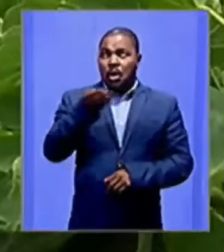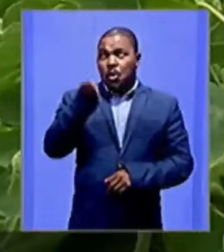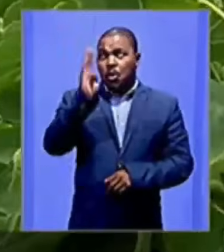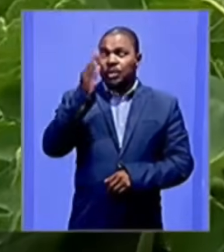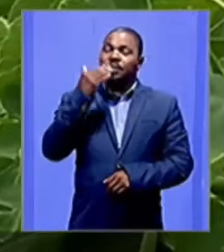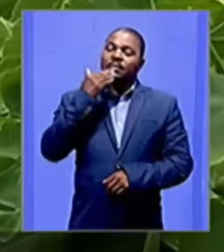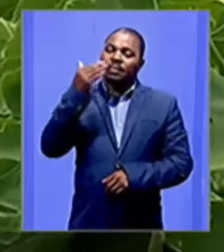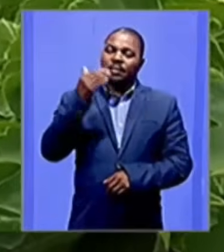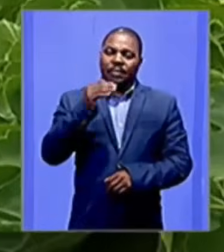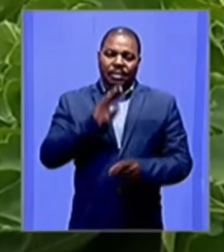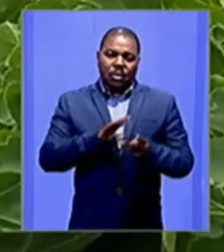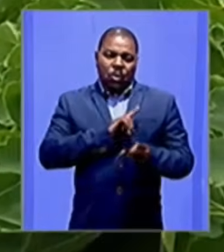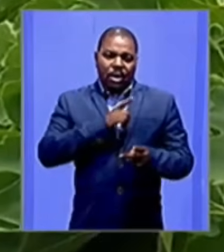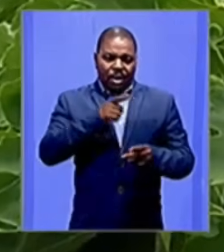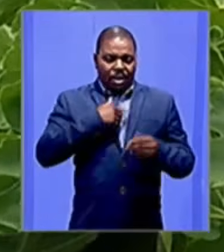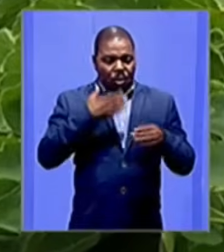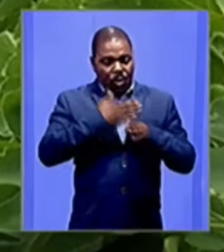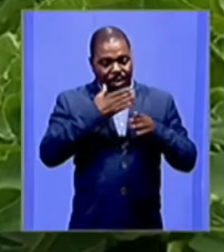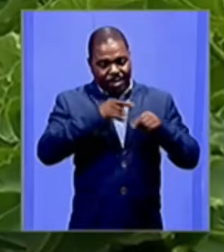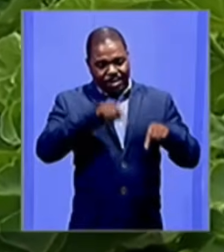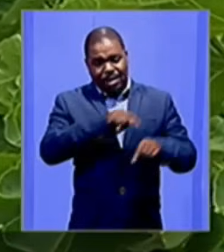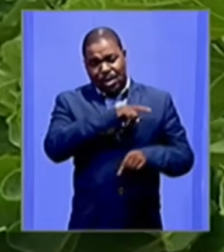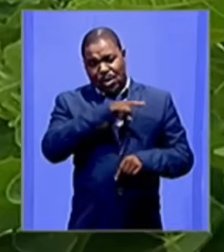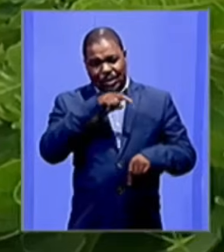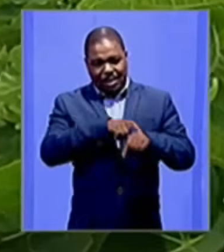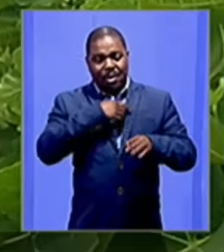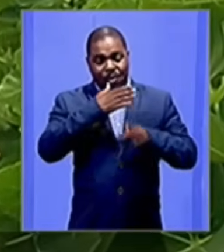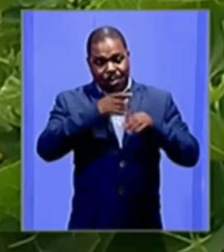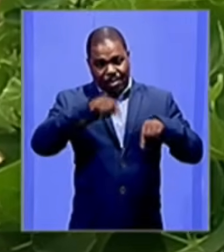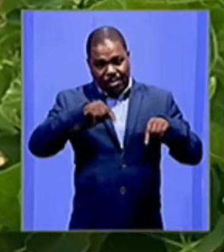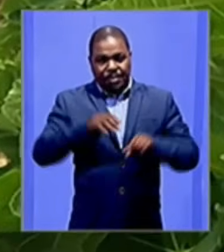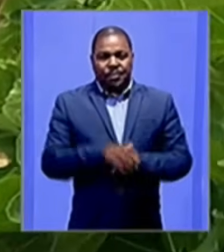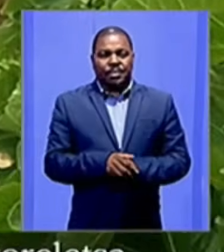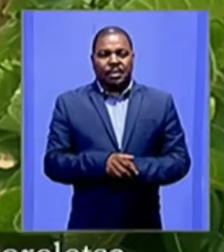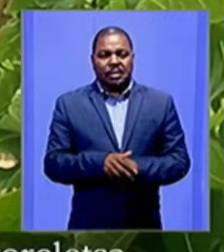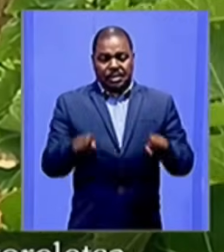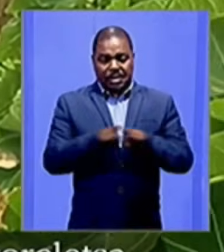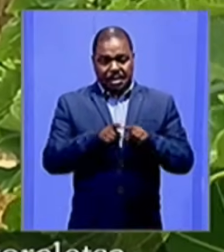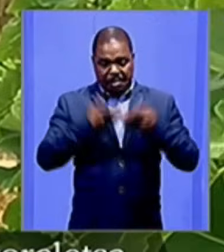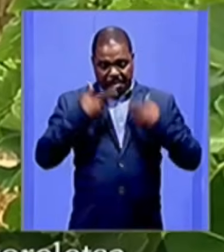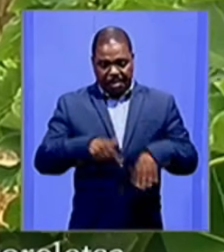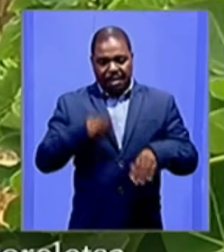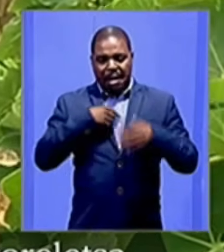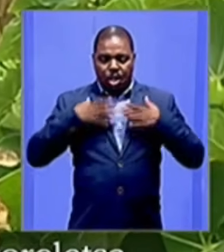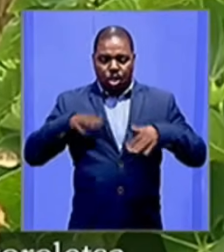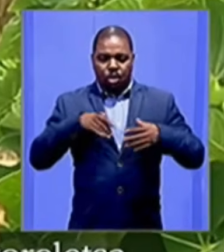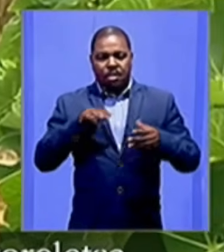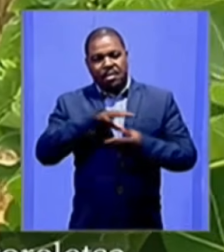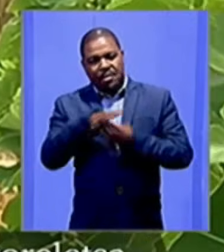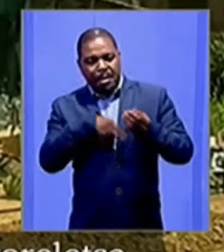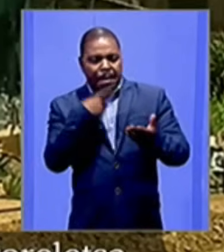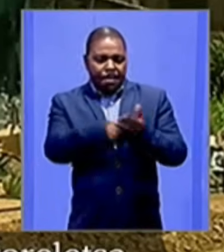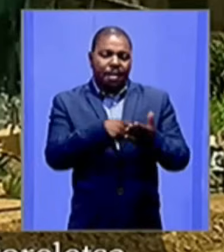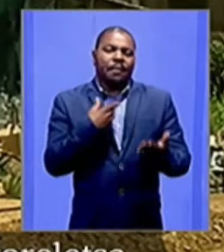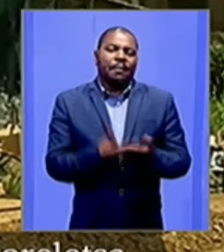my first time working here. I have long time working here. Even me, I can buy my clothes. My family